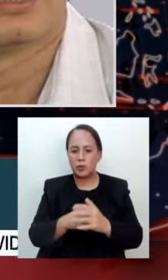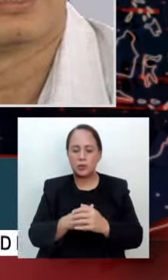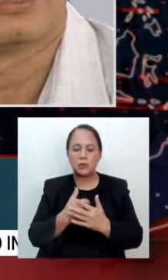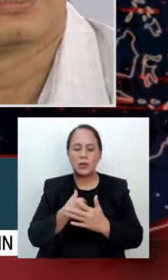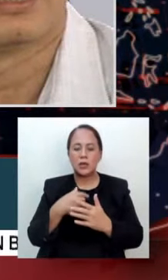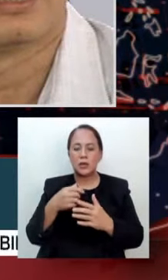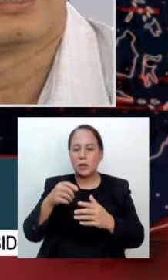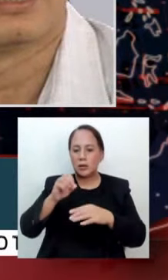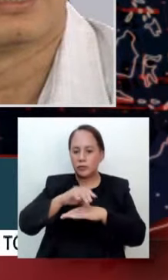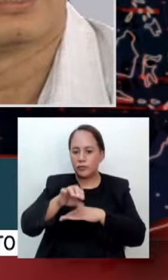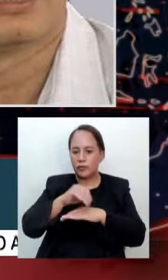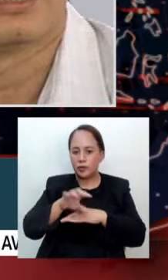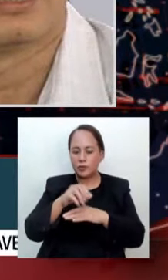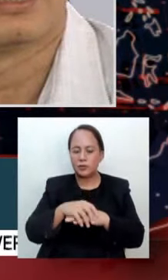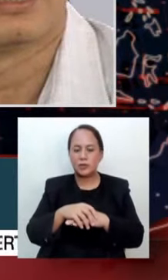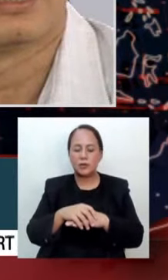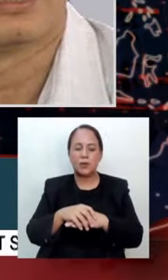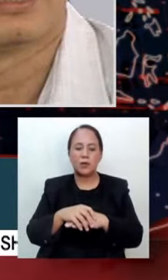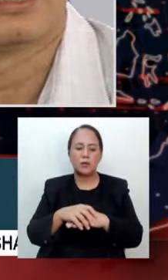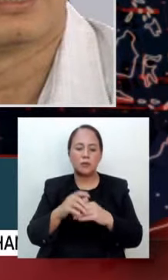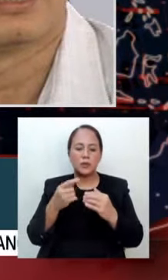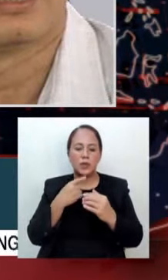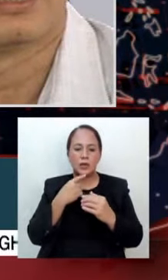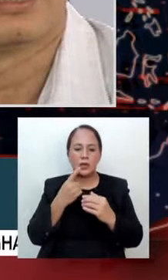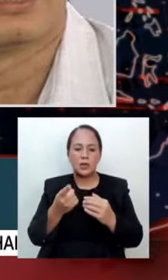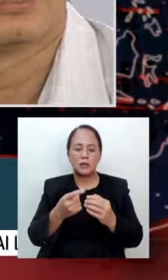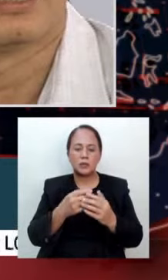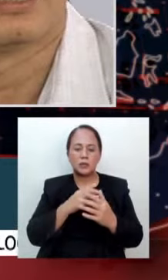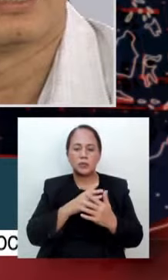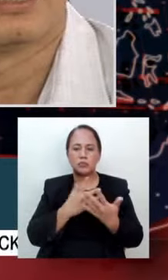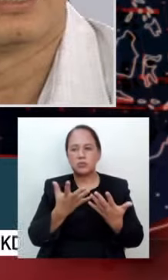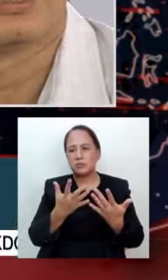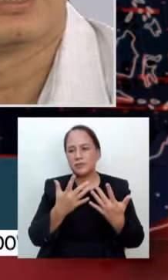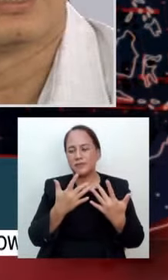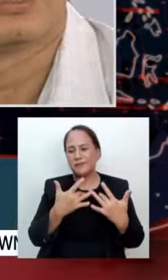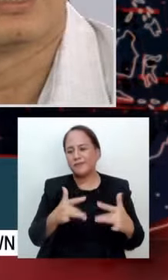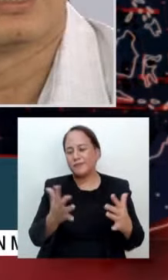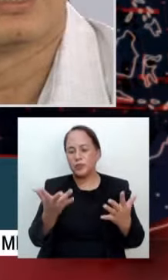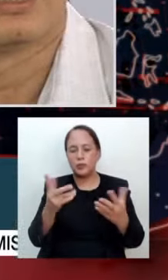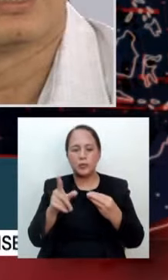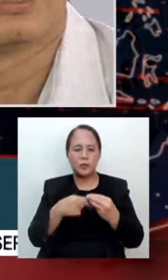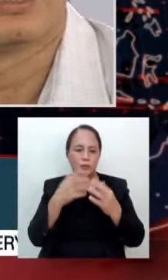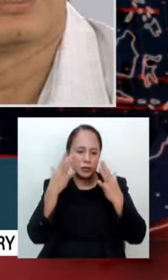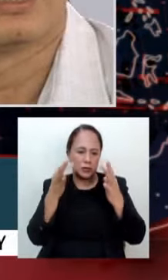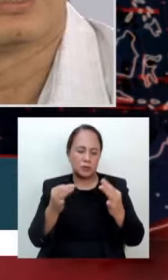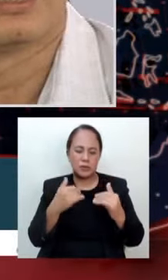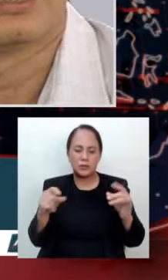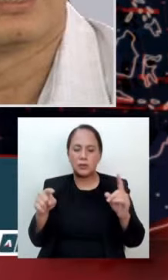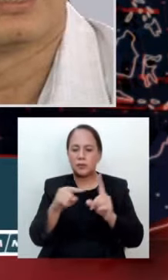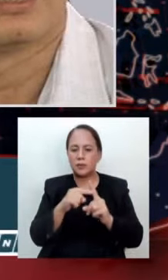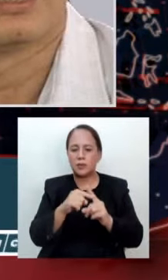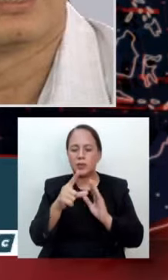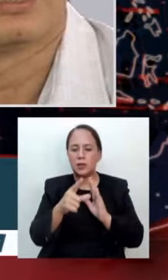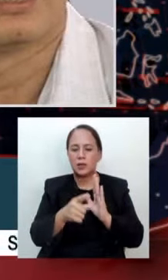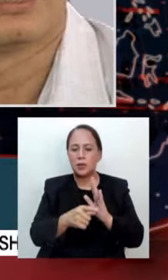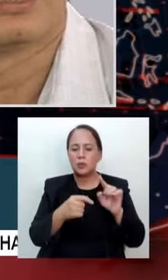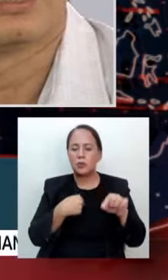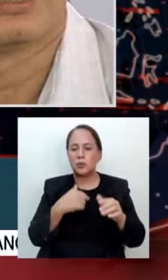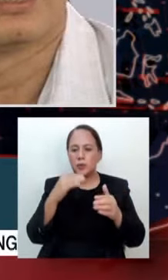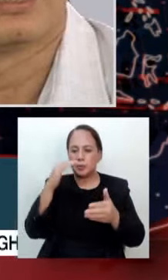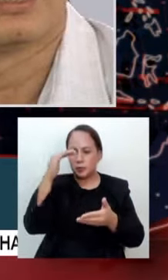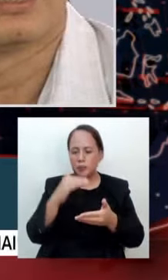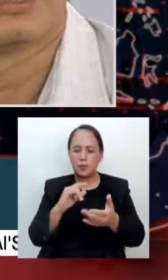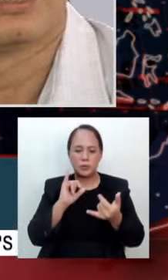for petitioner Bayan, says they are downhearted by the ruling. Although they remain optimistic, the law will be struck down, amended,